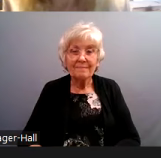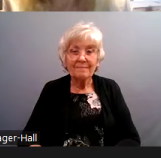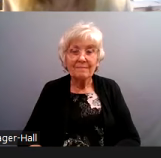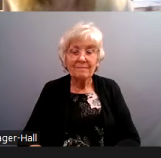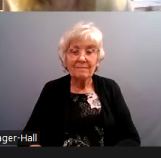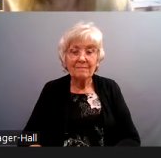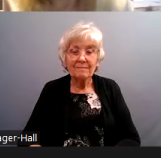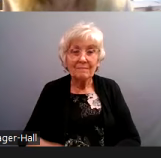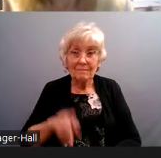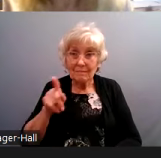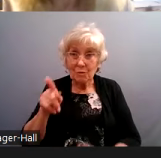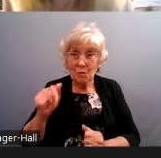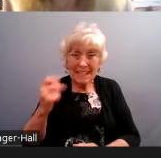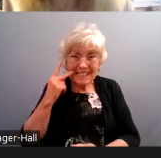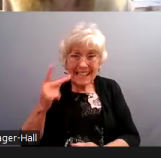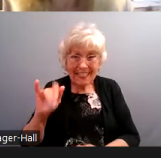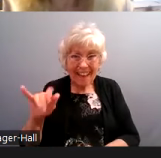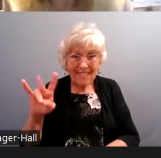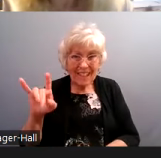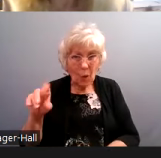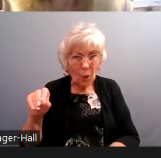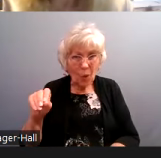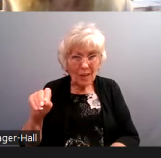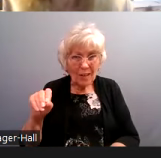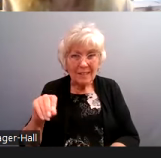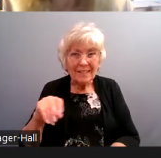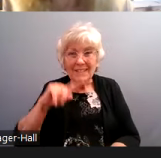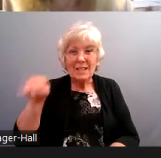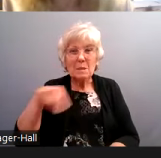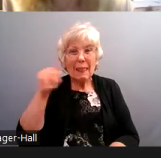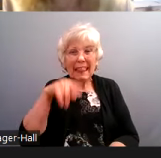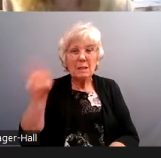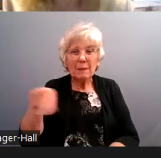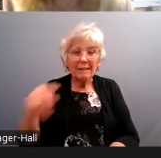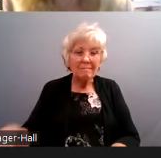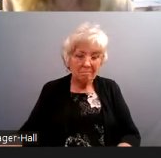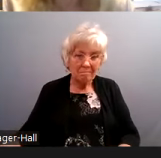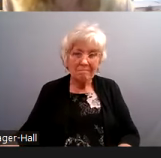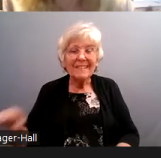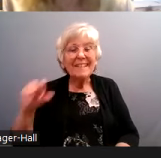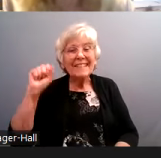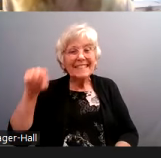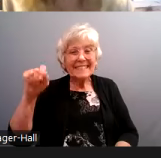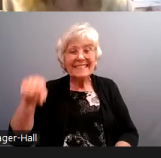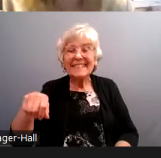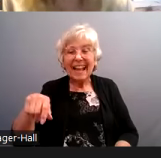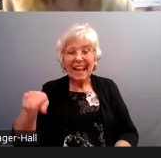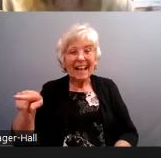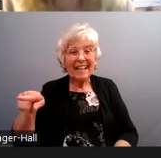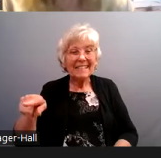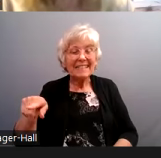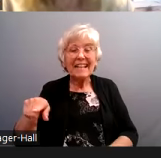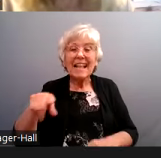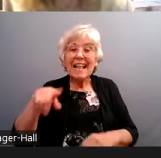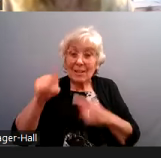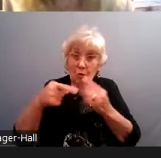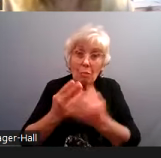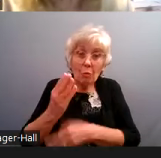Are you guys seeing the video? It's just spinning, huh? Yeah, it's funny because it's going through, but it's